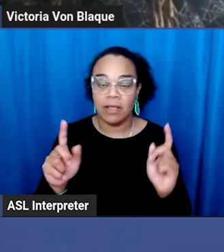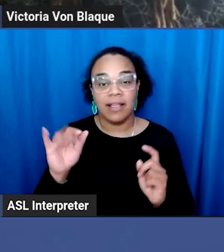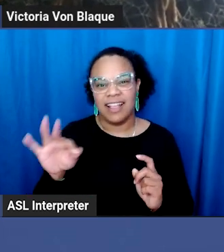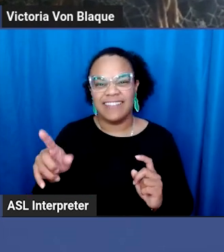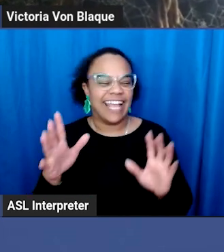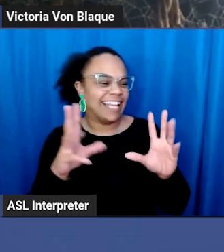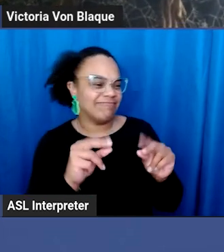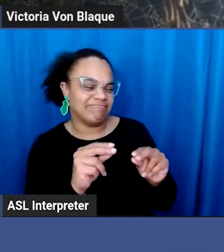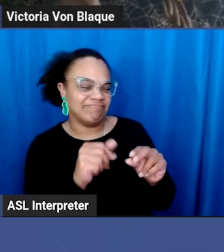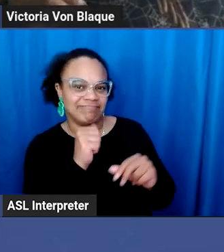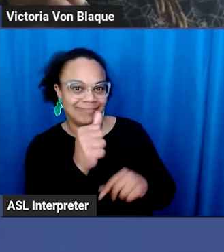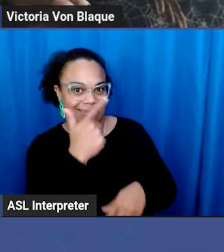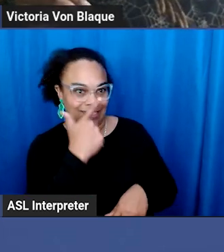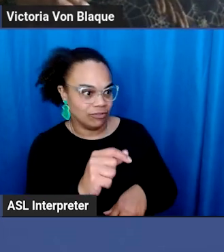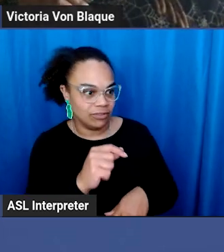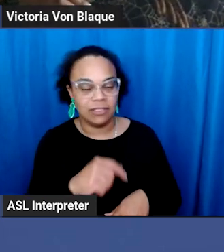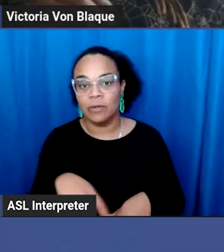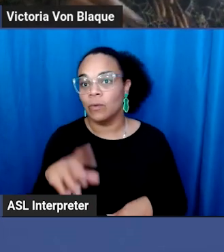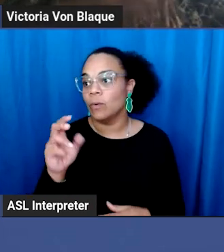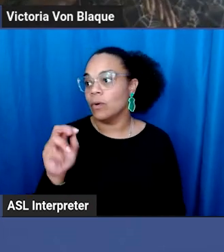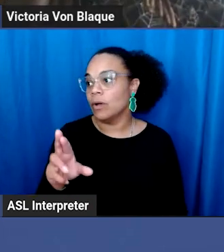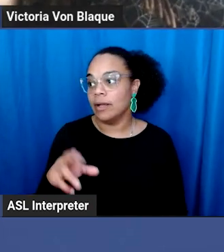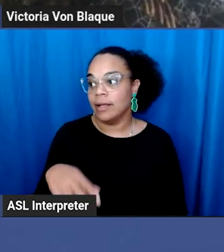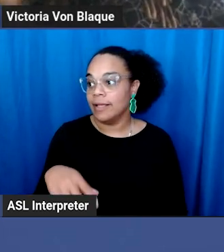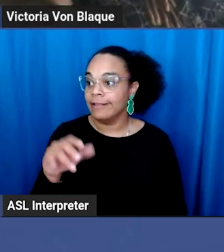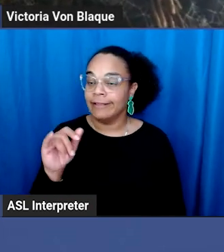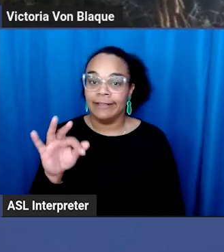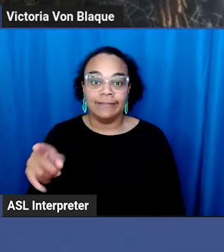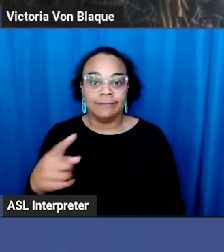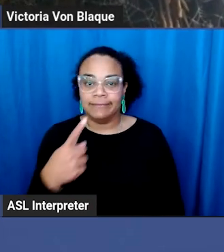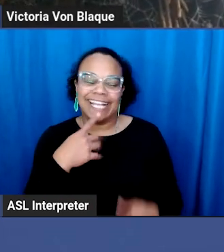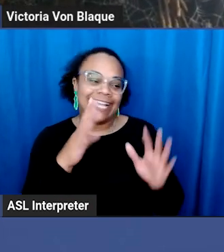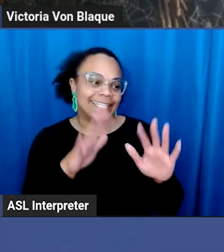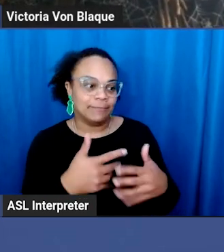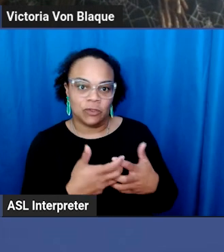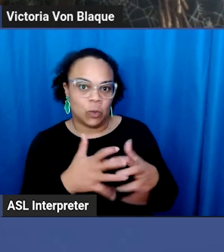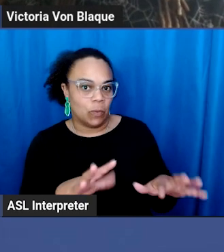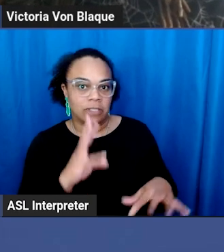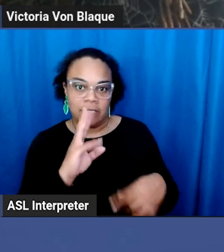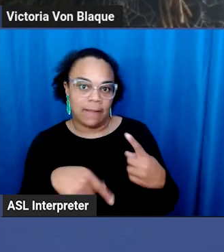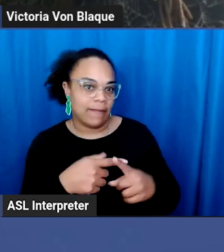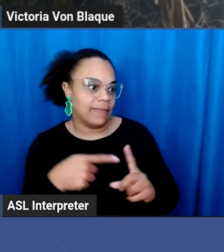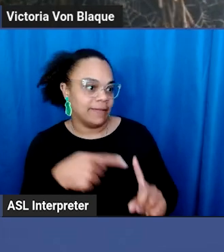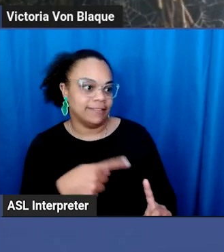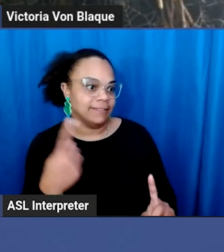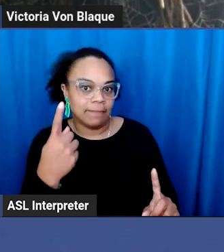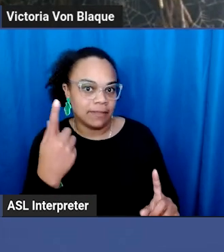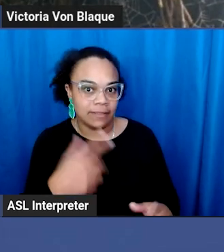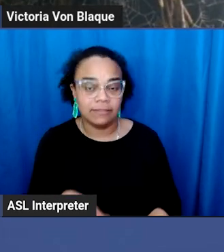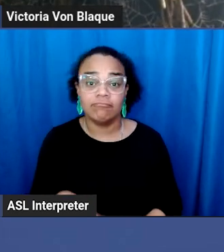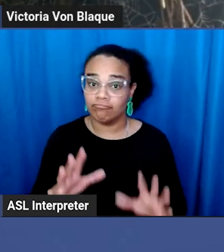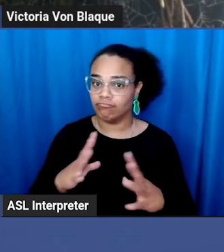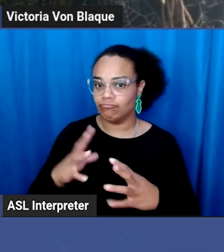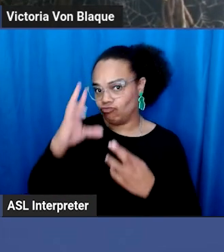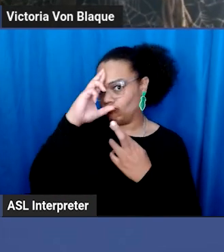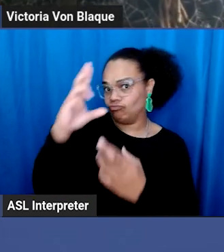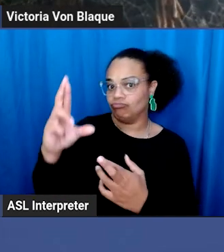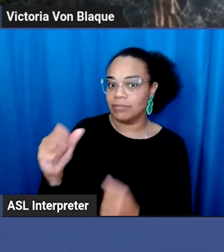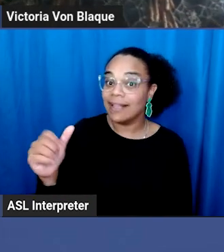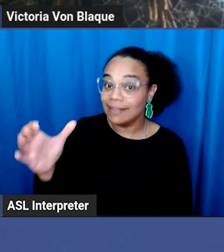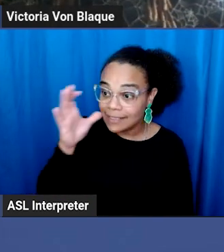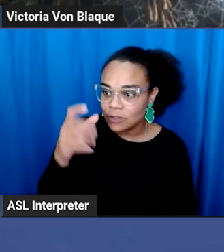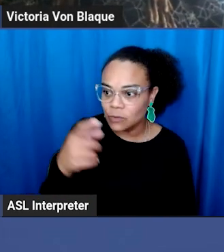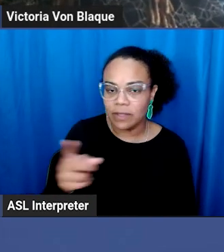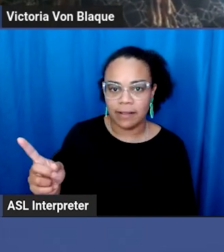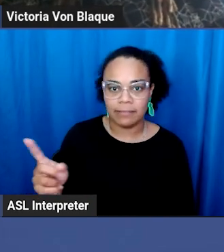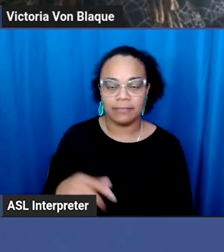not interested or, may not want to talk about something, listen to them. A lot